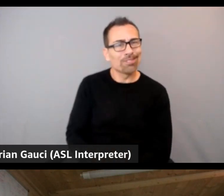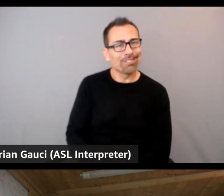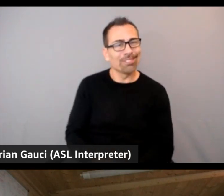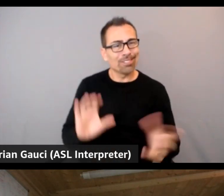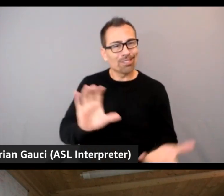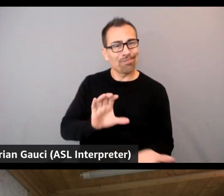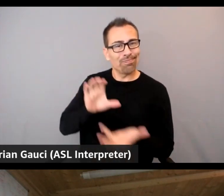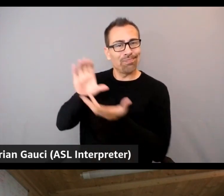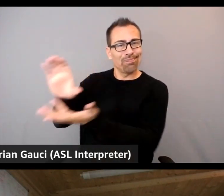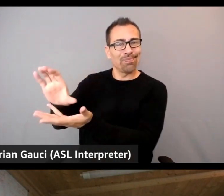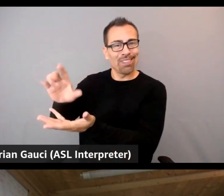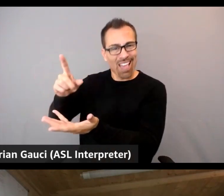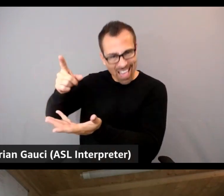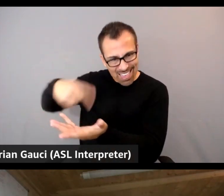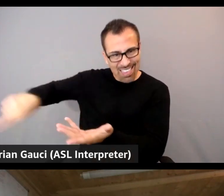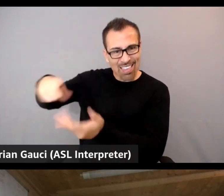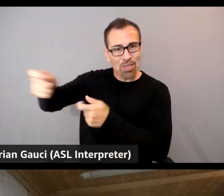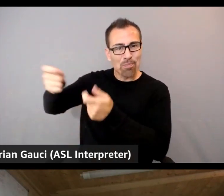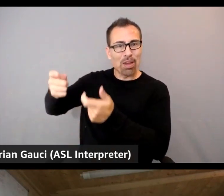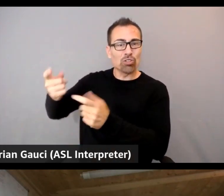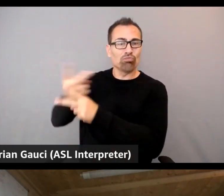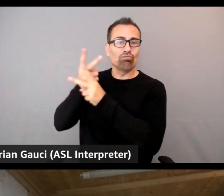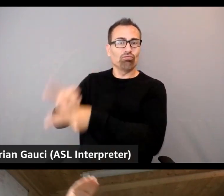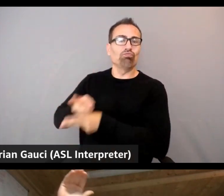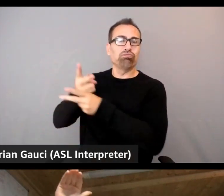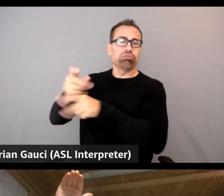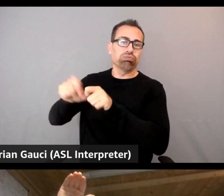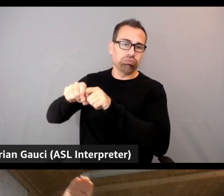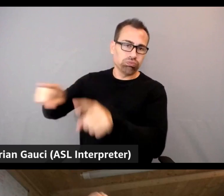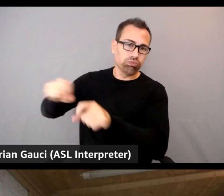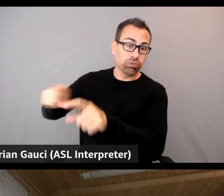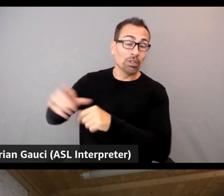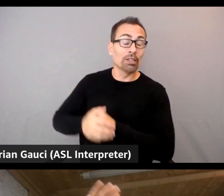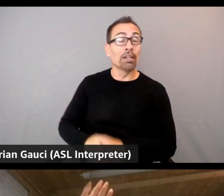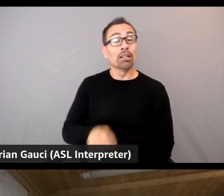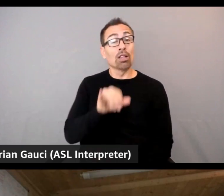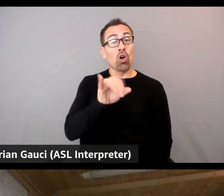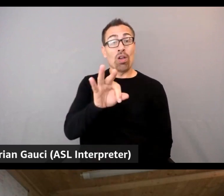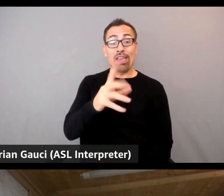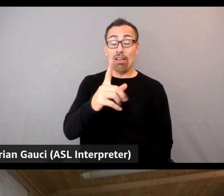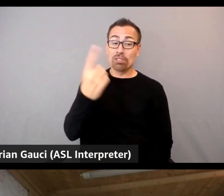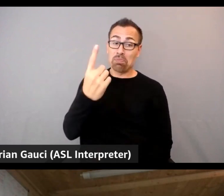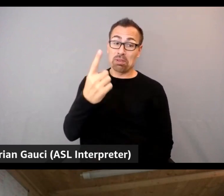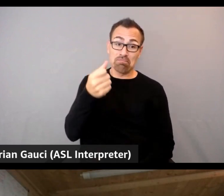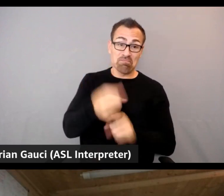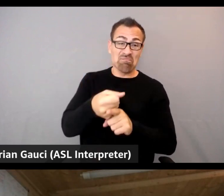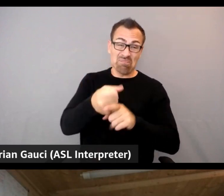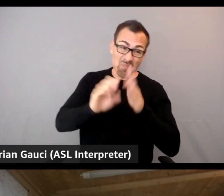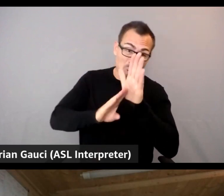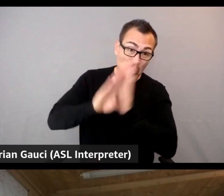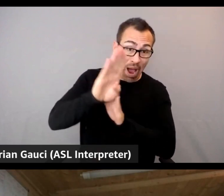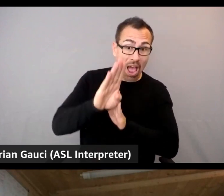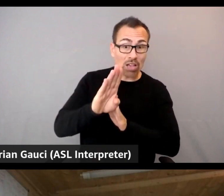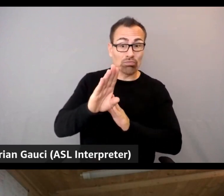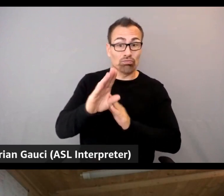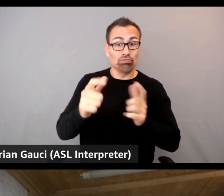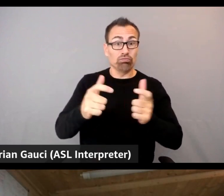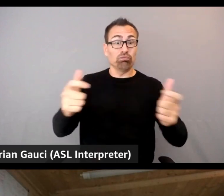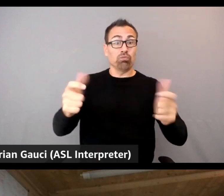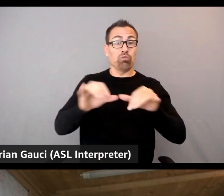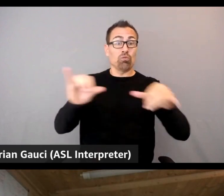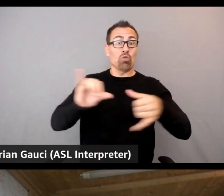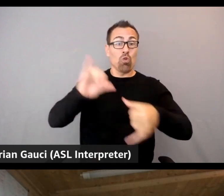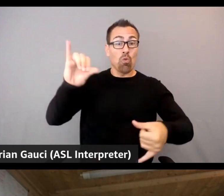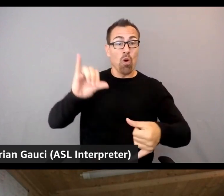Now, if it comes later on and you have a spike and you start to grow more, you start to send, what dedicated IPs manages, it starts